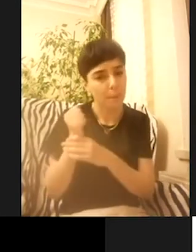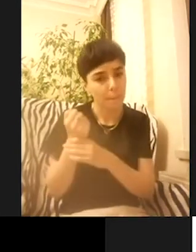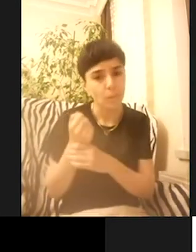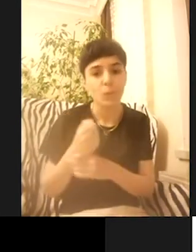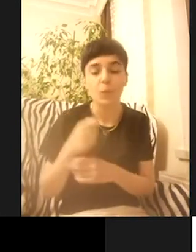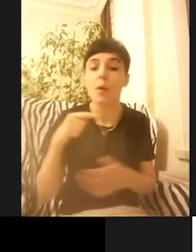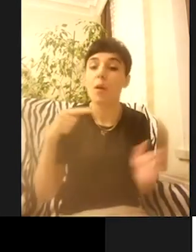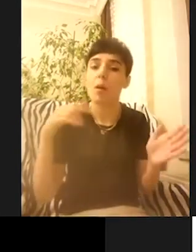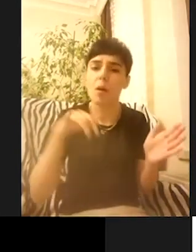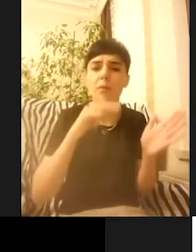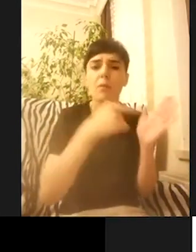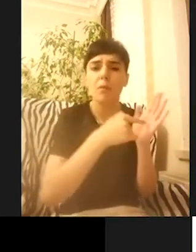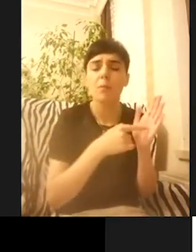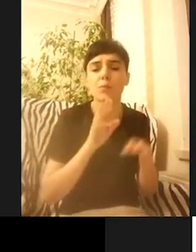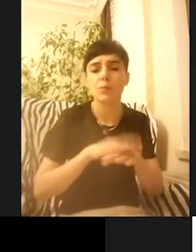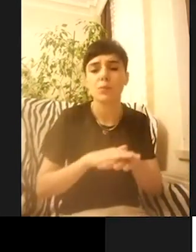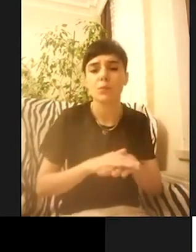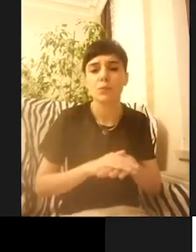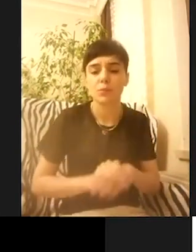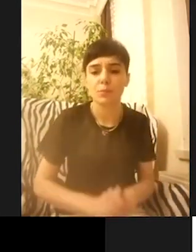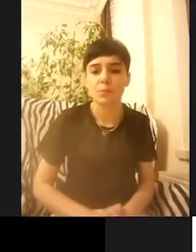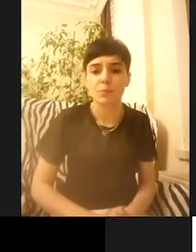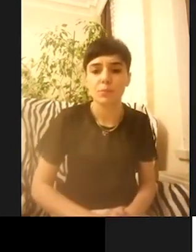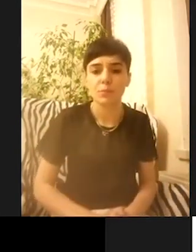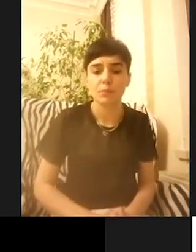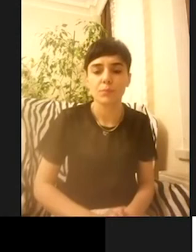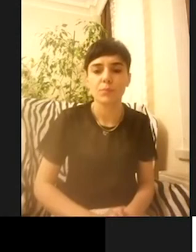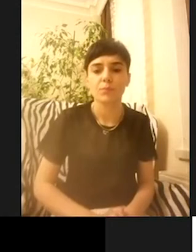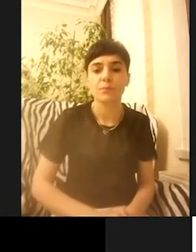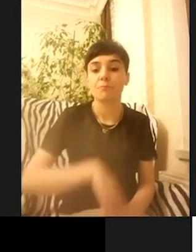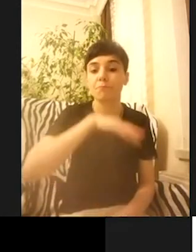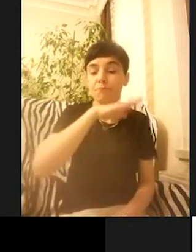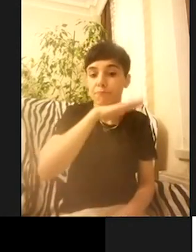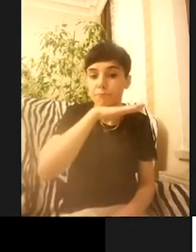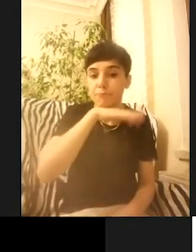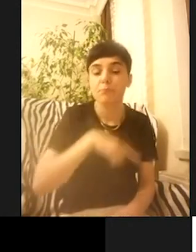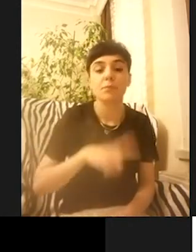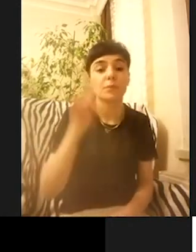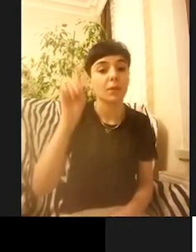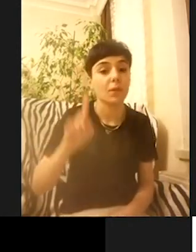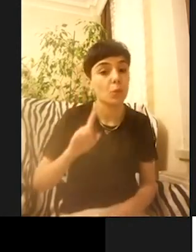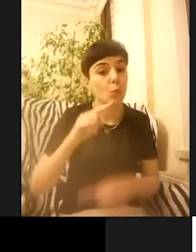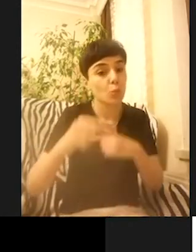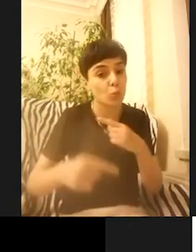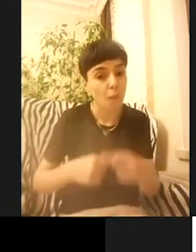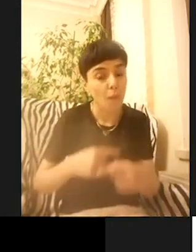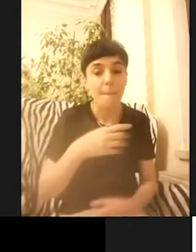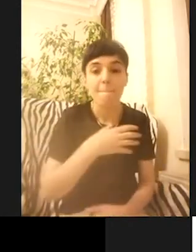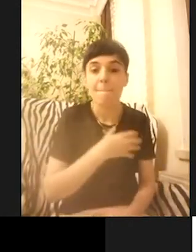like the first generation, my mother is the second generation, so I'm the third generation here in Holland. So that's how they call it. And